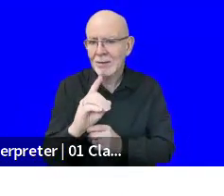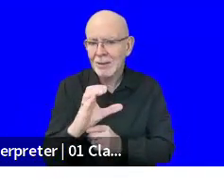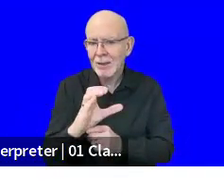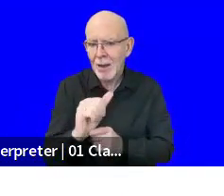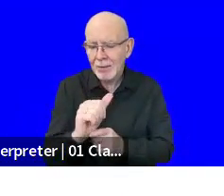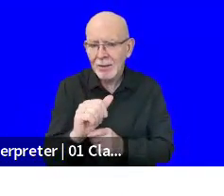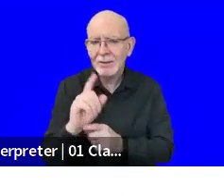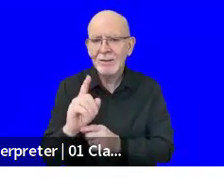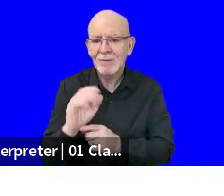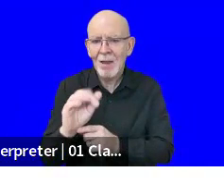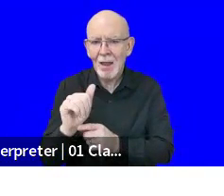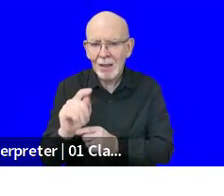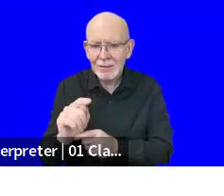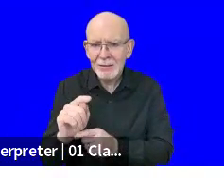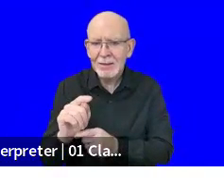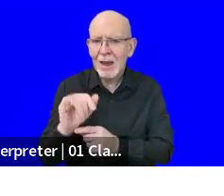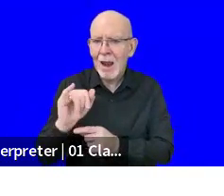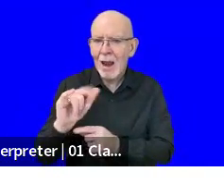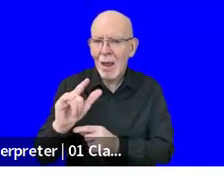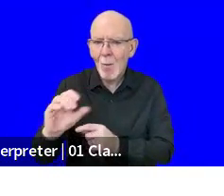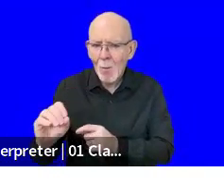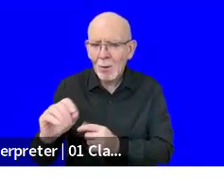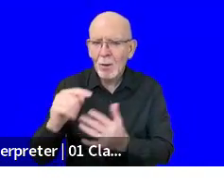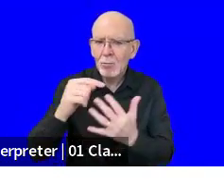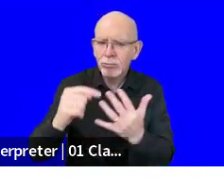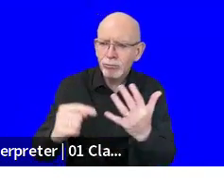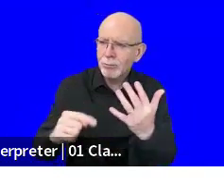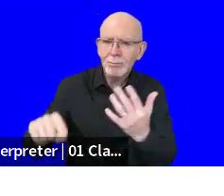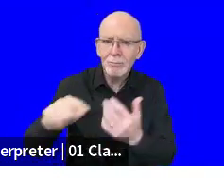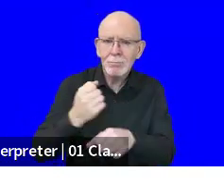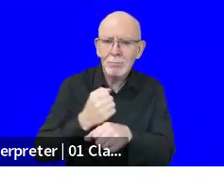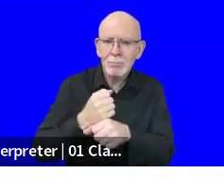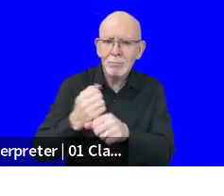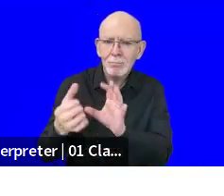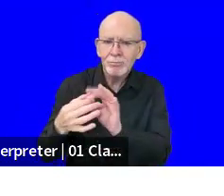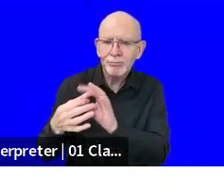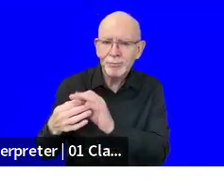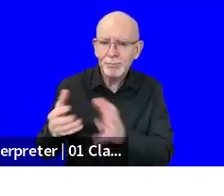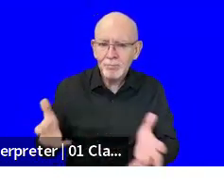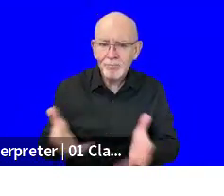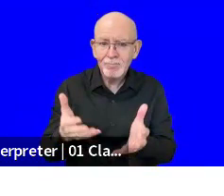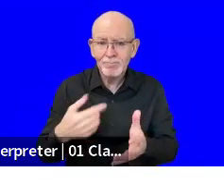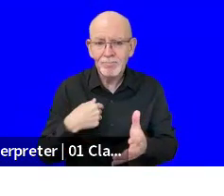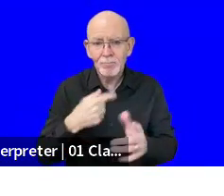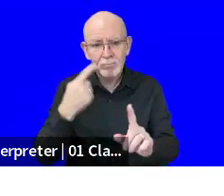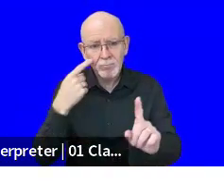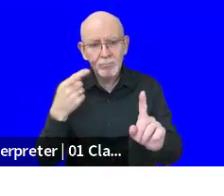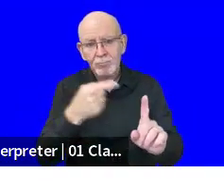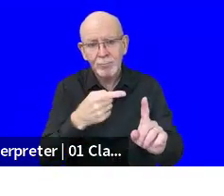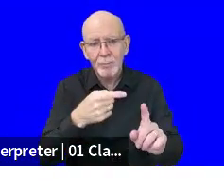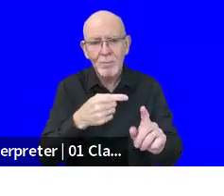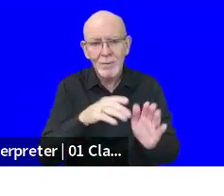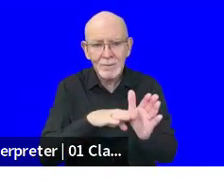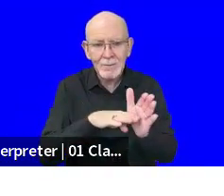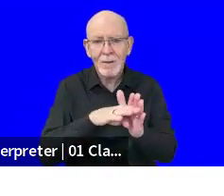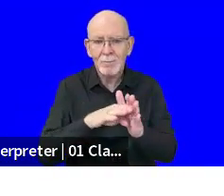doing on developing a joint guidance on disability inclusive social protection systems. There will be